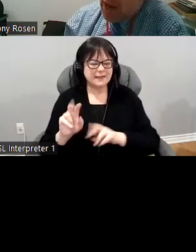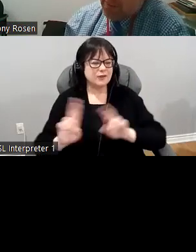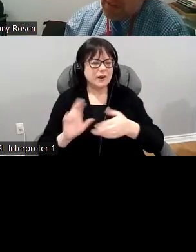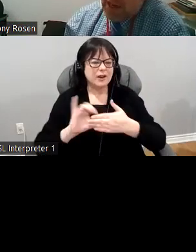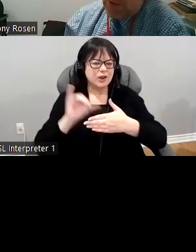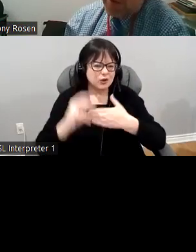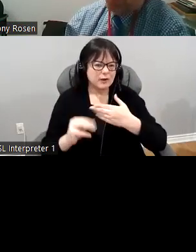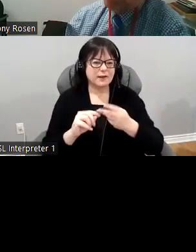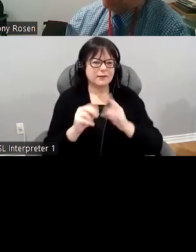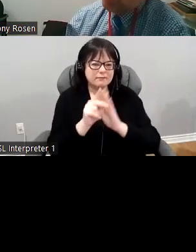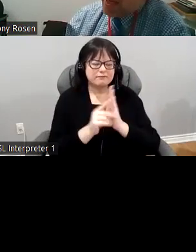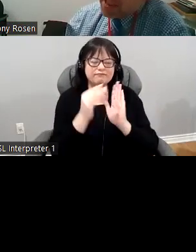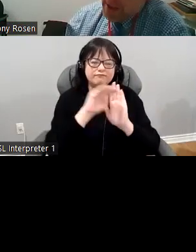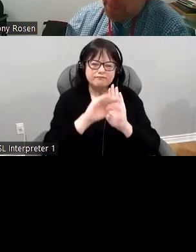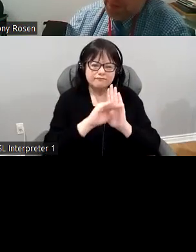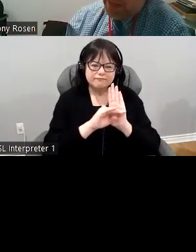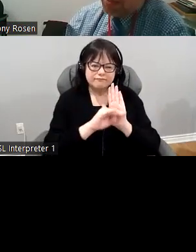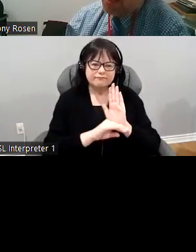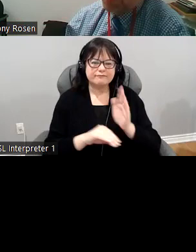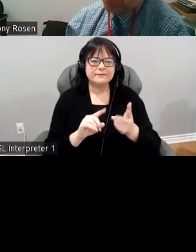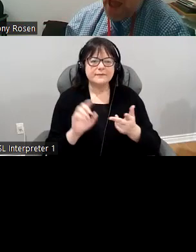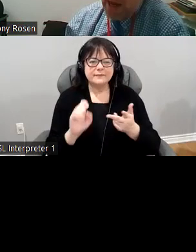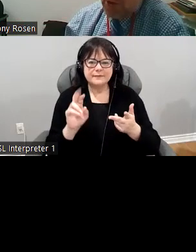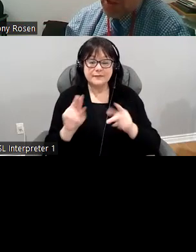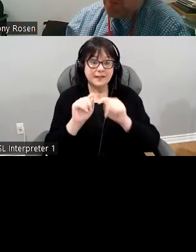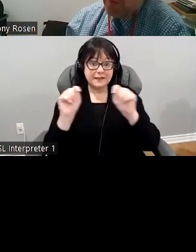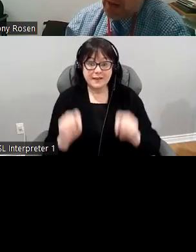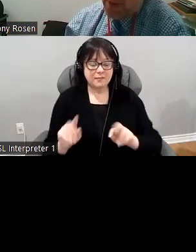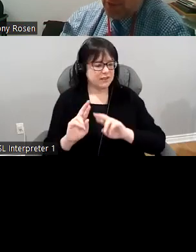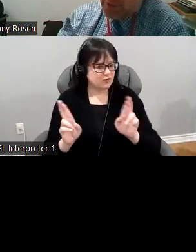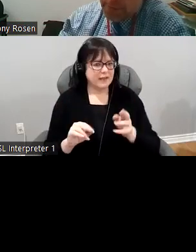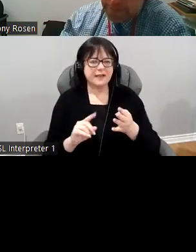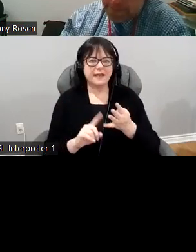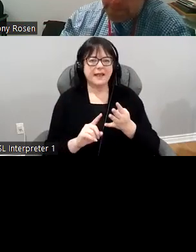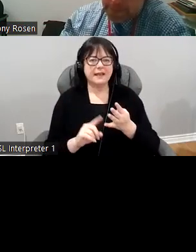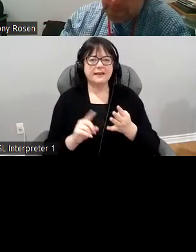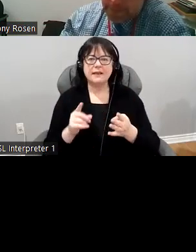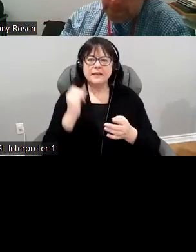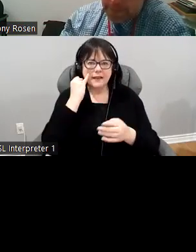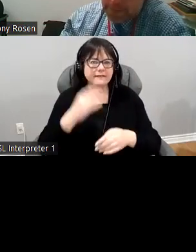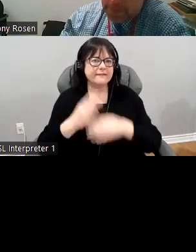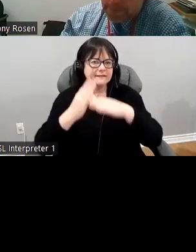EHR documentation templates and advice about building a team and strategies to overcome issues.